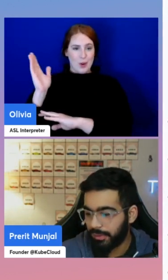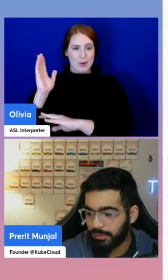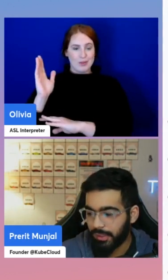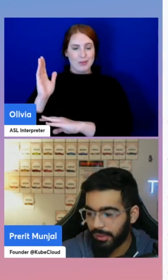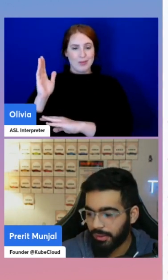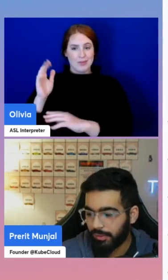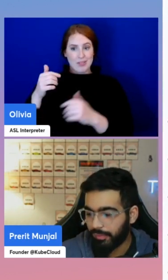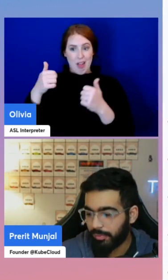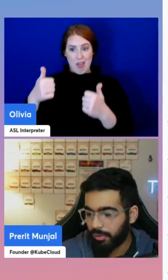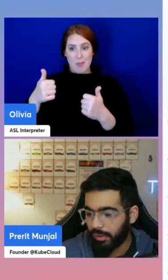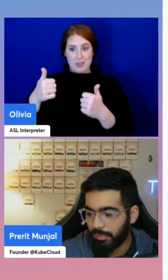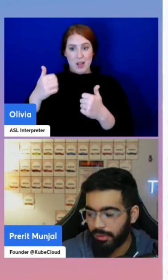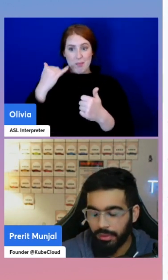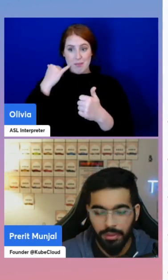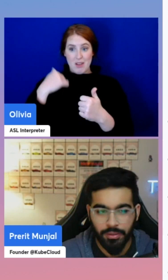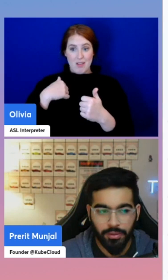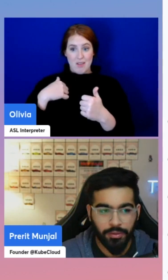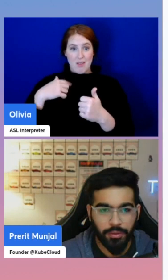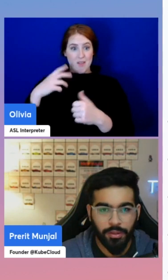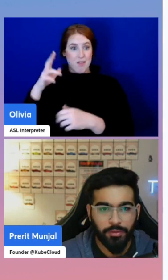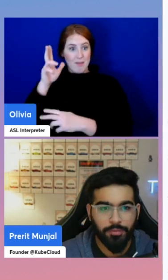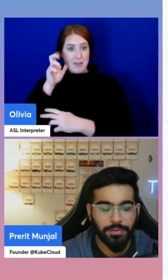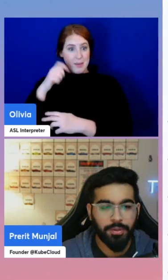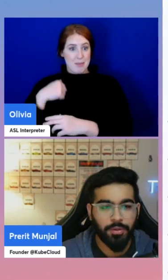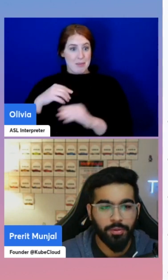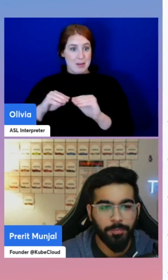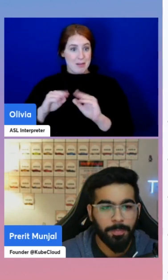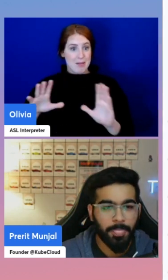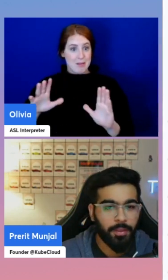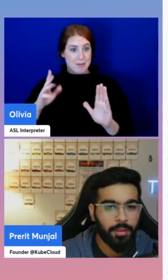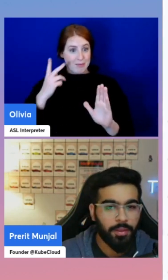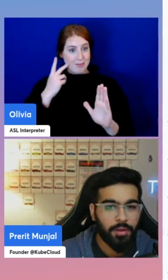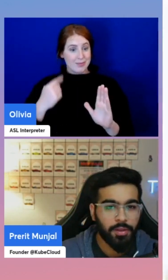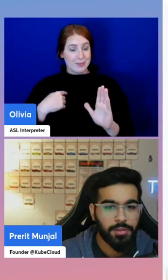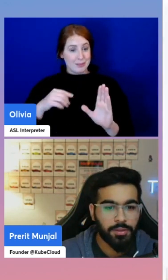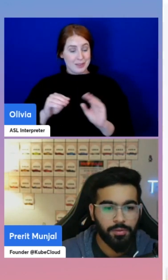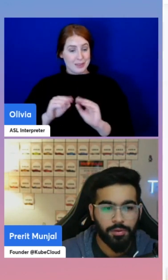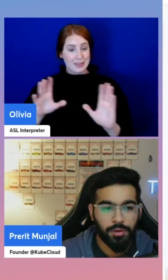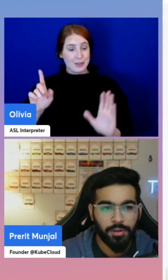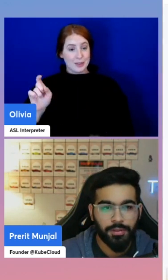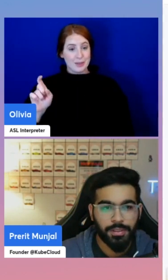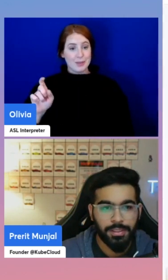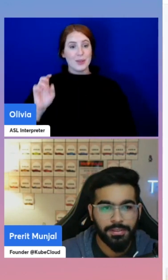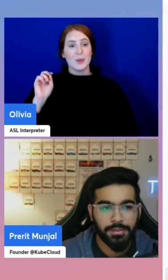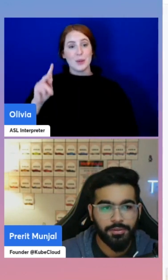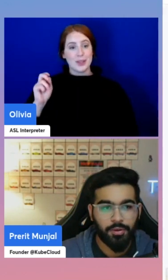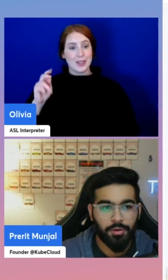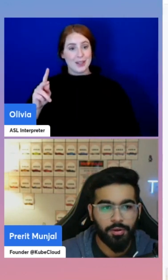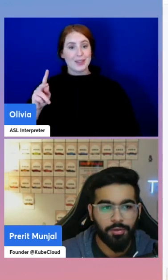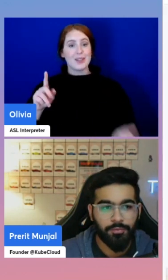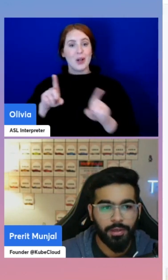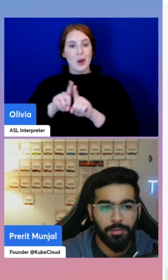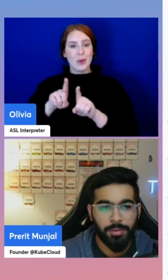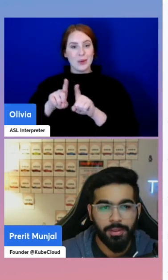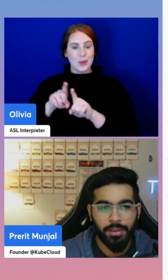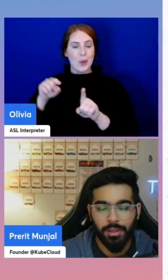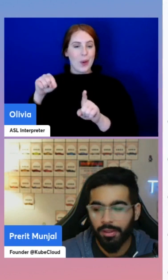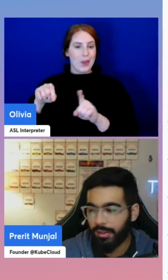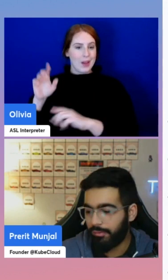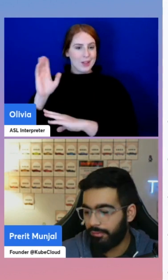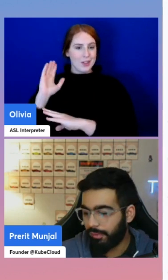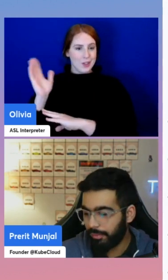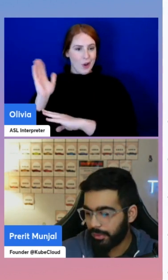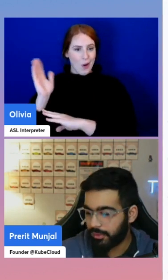thumbs up in the chat if I'm audible and visible to you. Also, this talk will